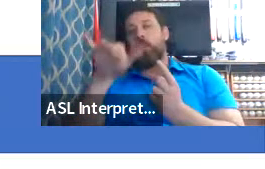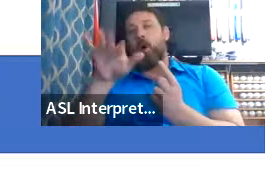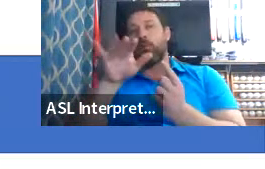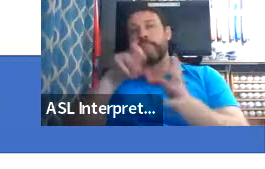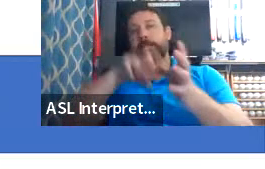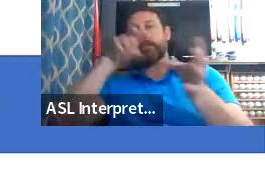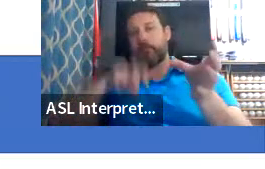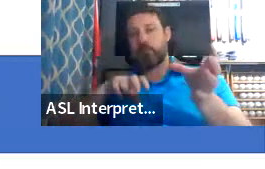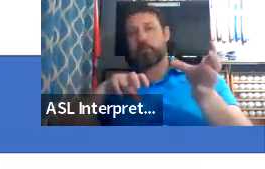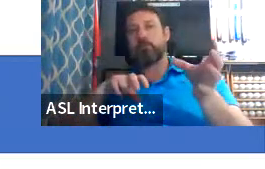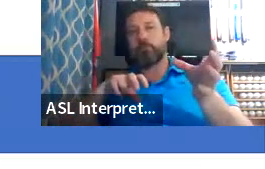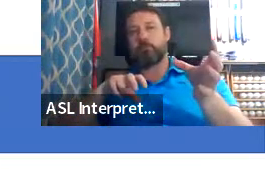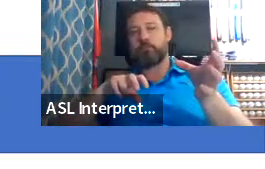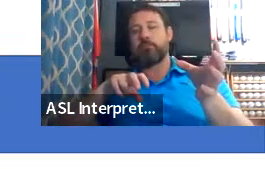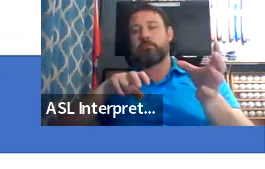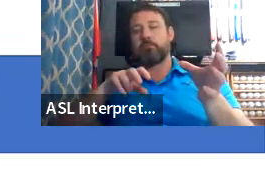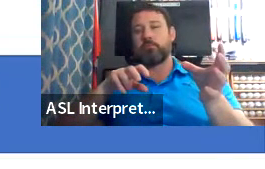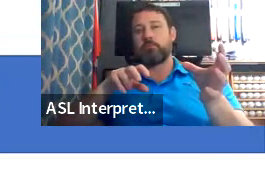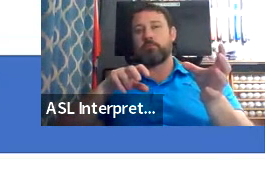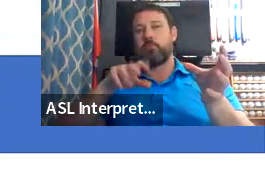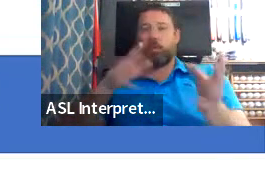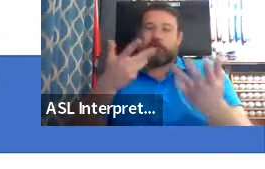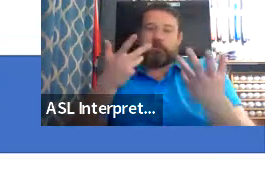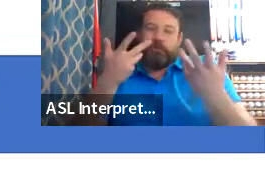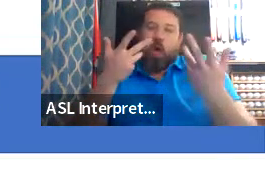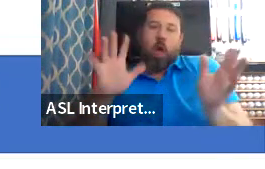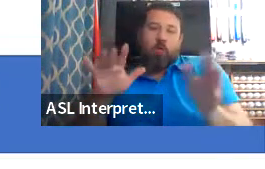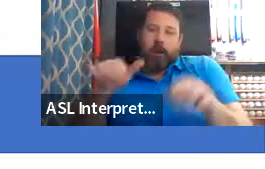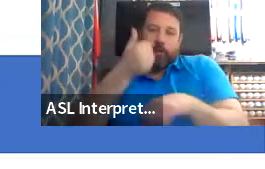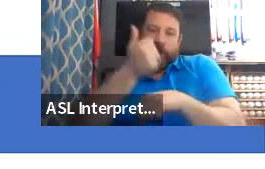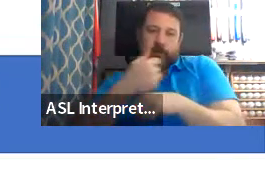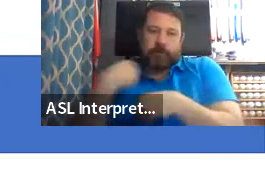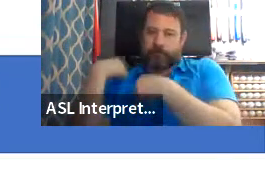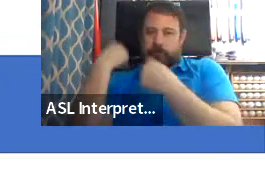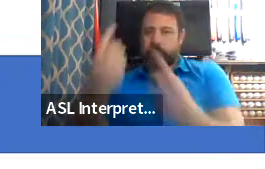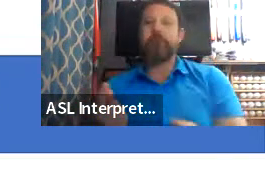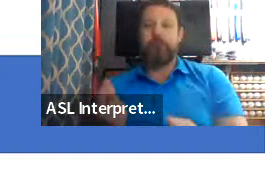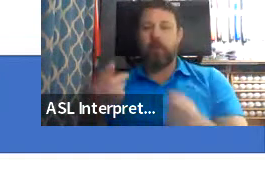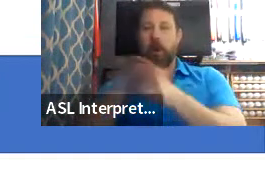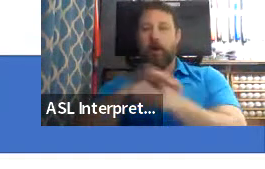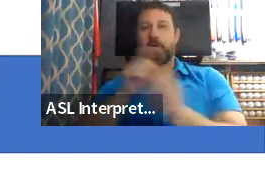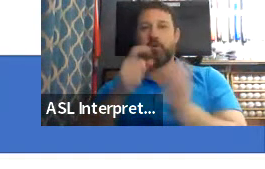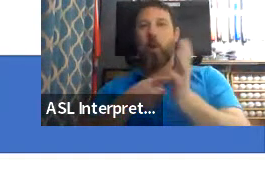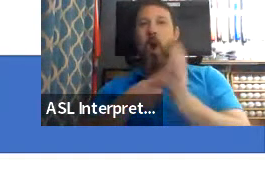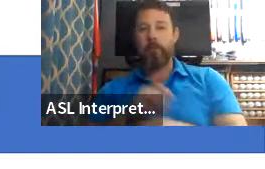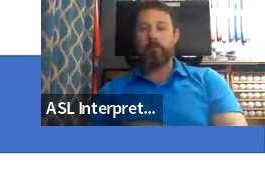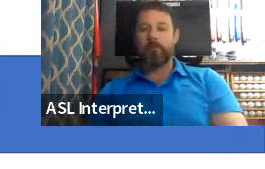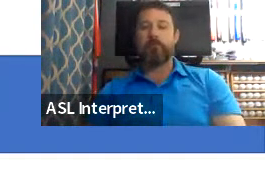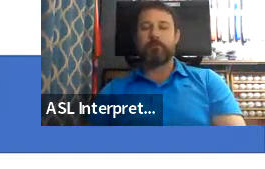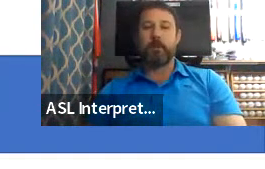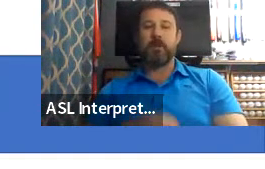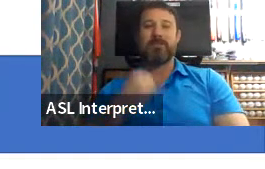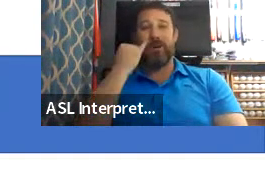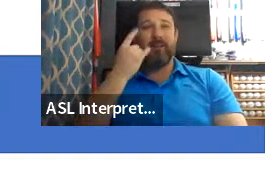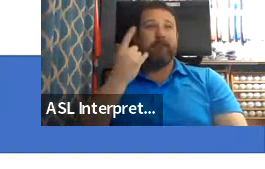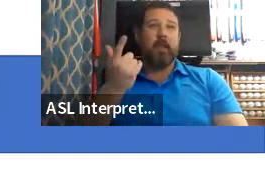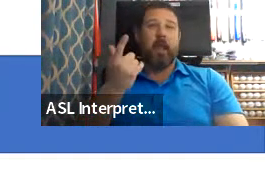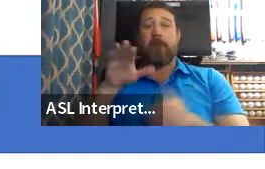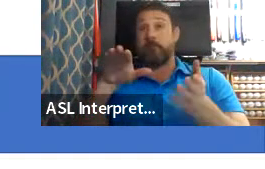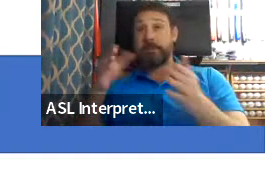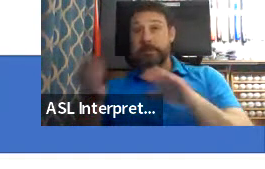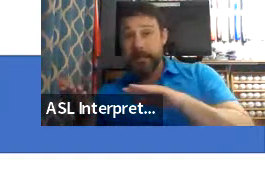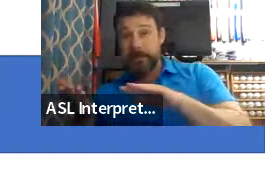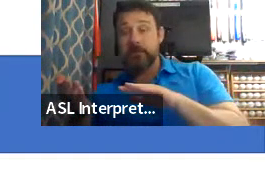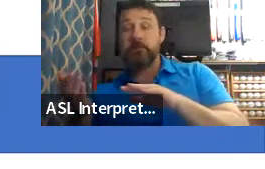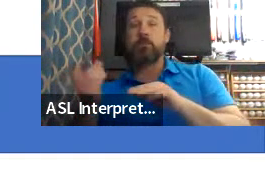which has been true for the entirety of the continuous coverage requirement. So if someone is deceased, if